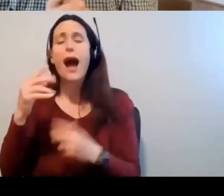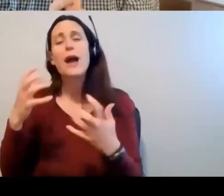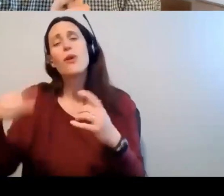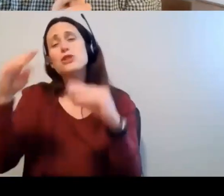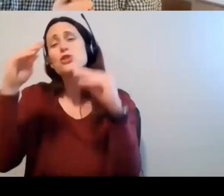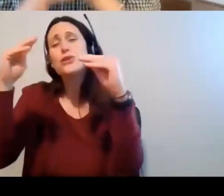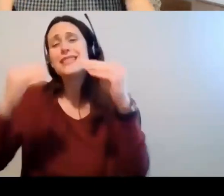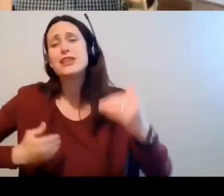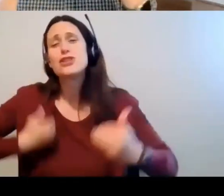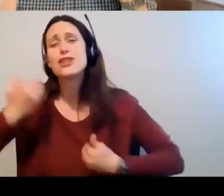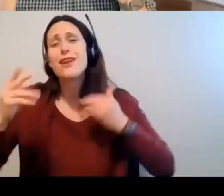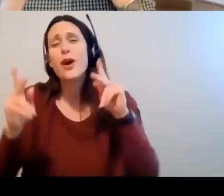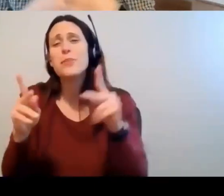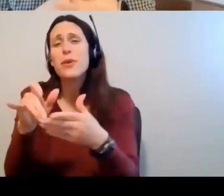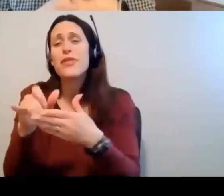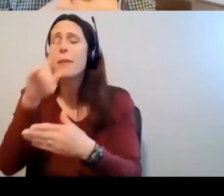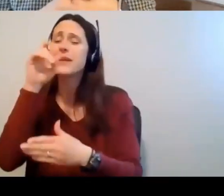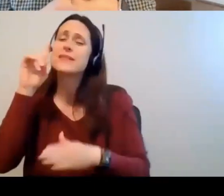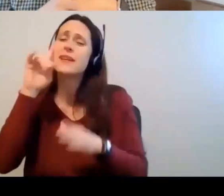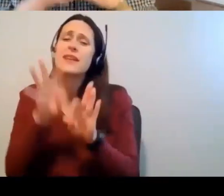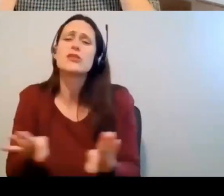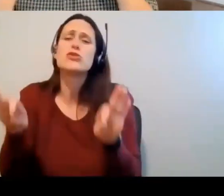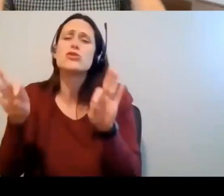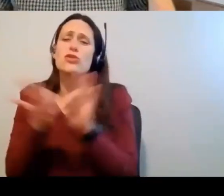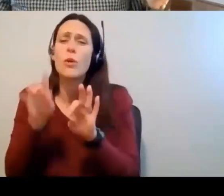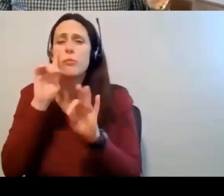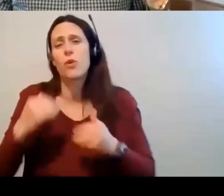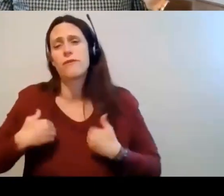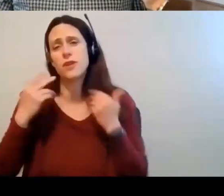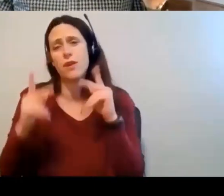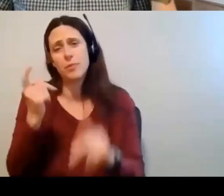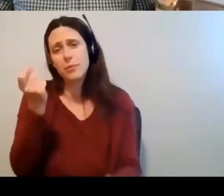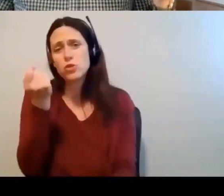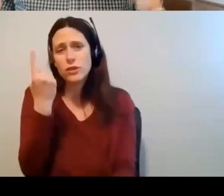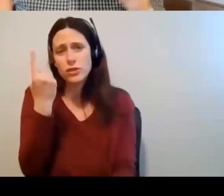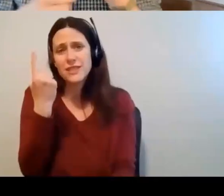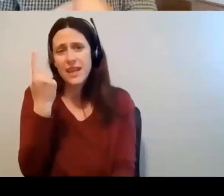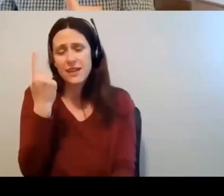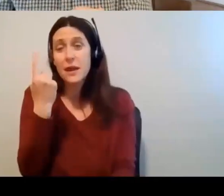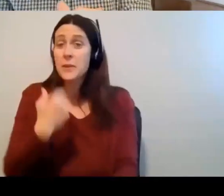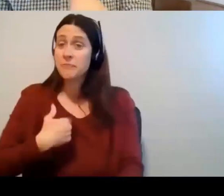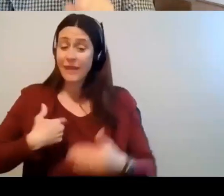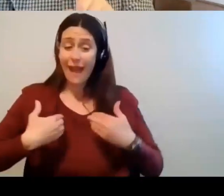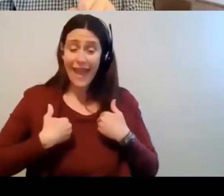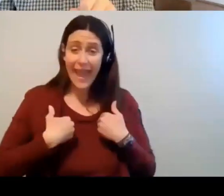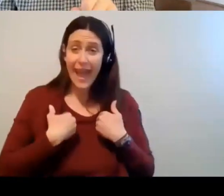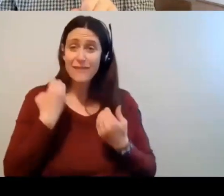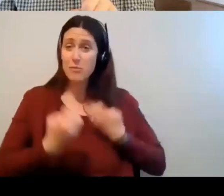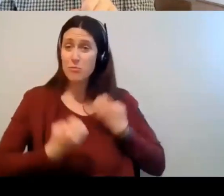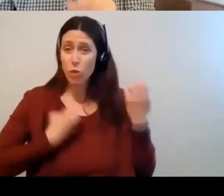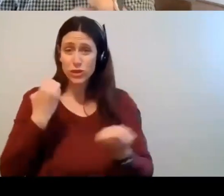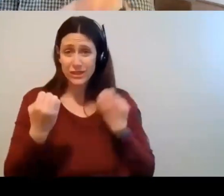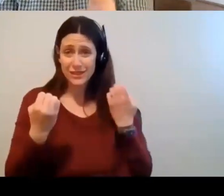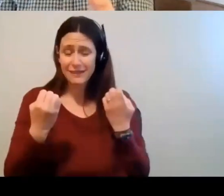diagram here in the slides because it's important for young people to understand like, oh, I have emotions. I'm not giving you a free